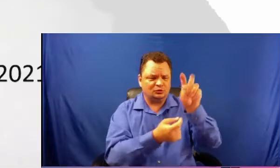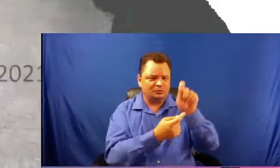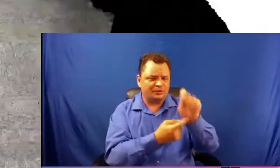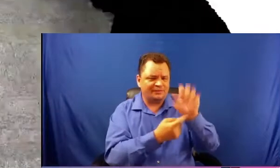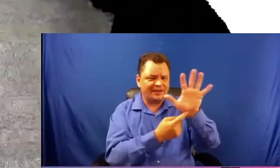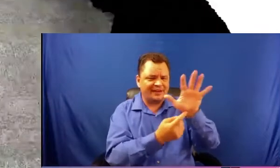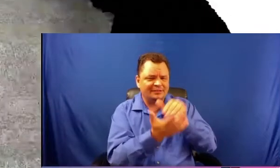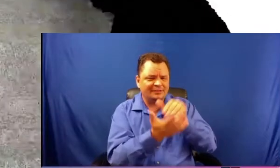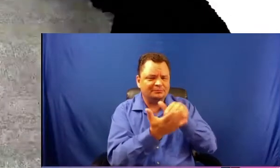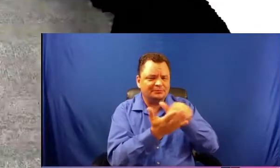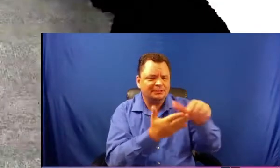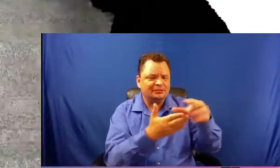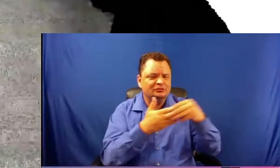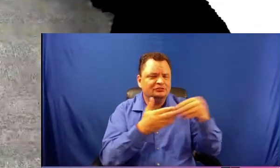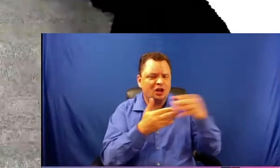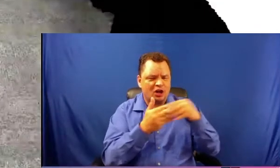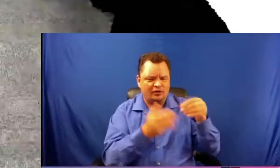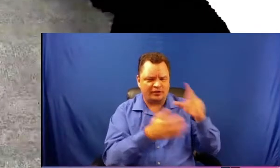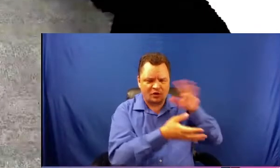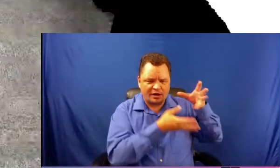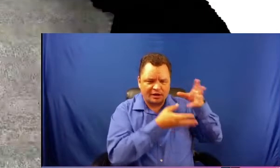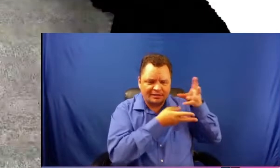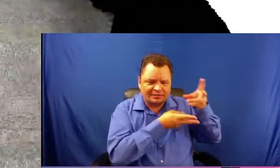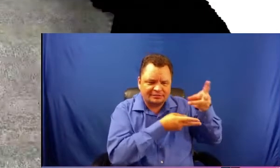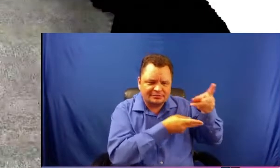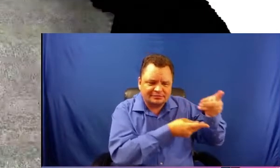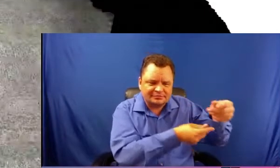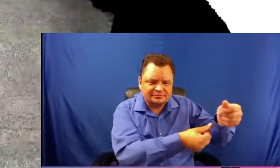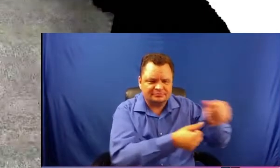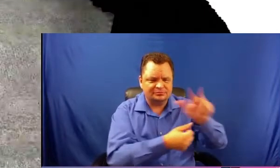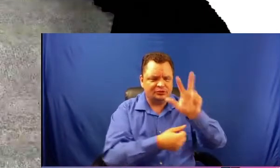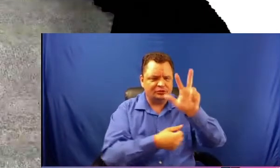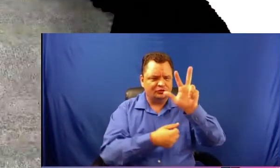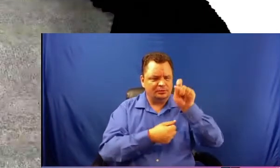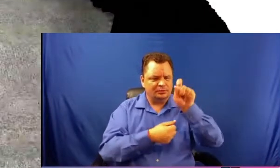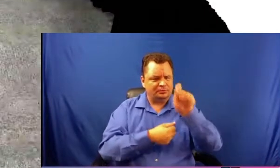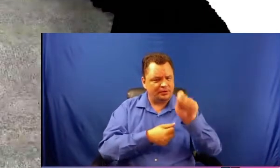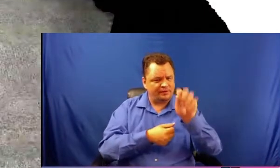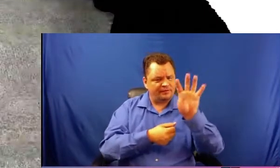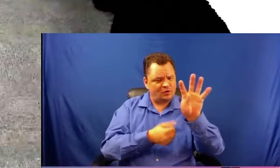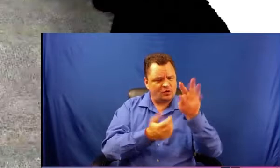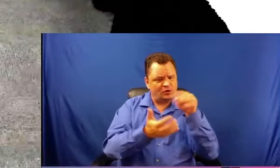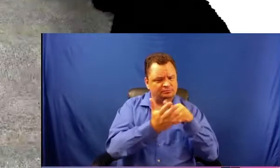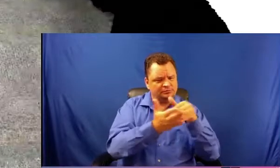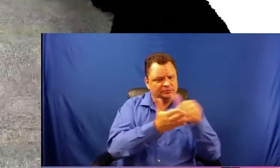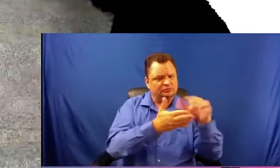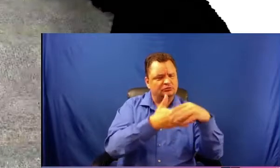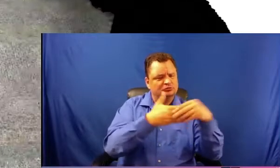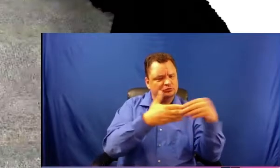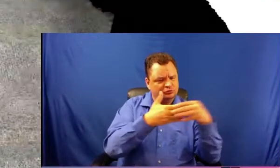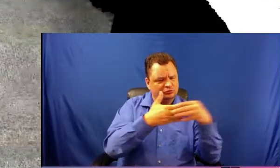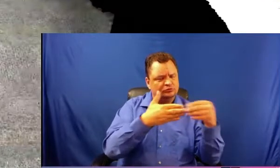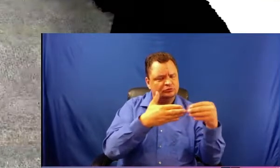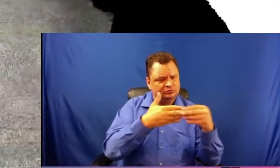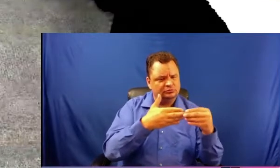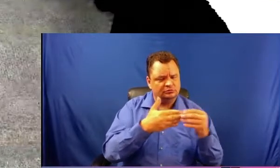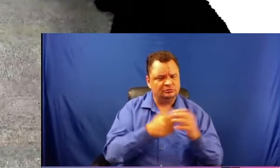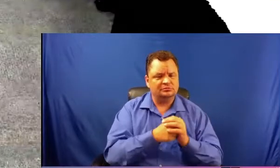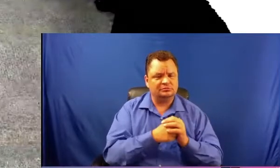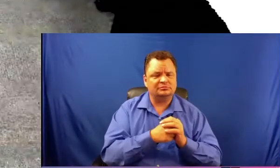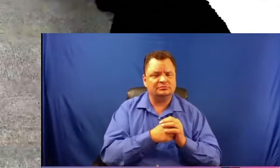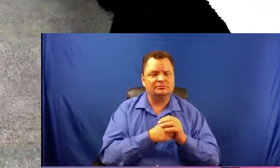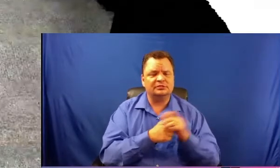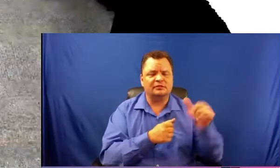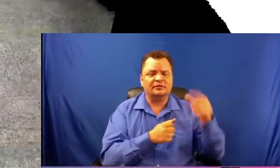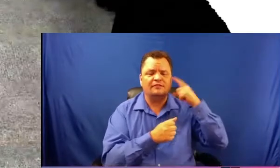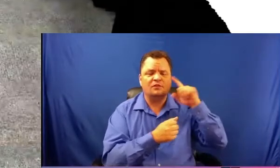of $3.4 million. This is for the epidemiology and laboratory capacity, or